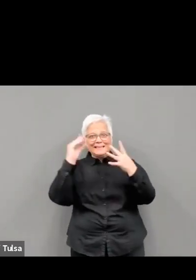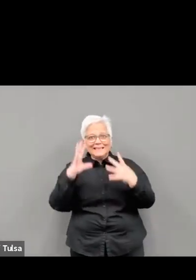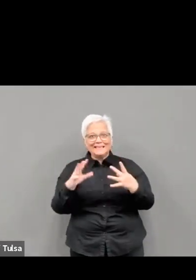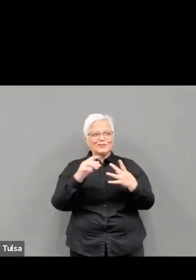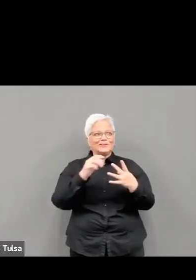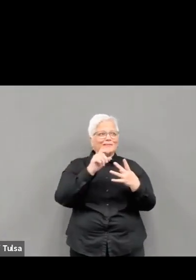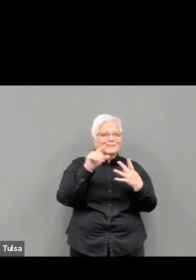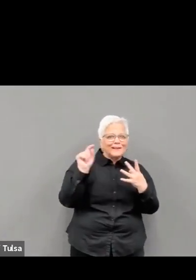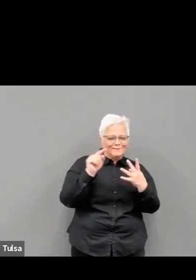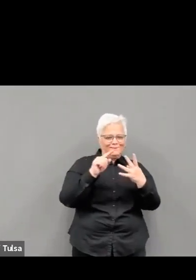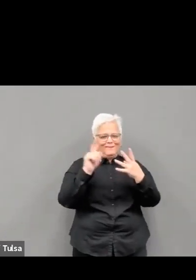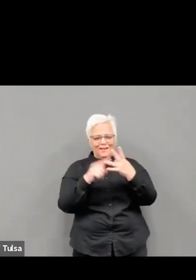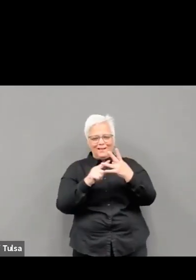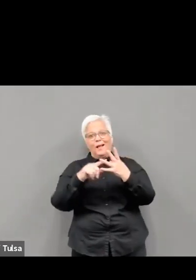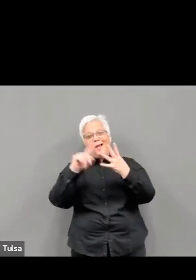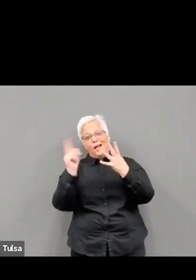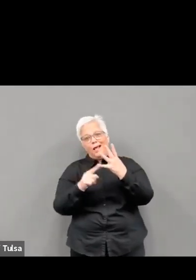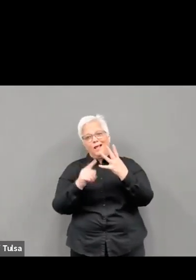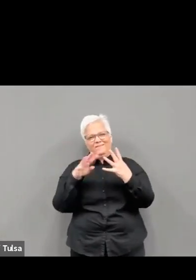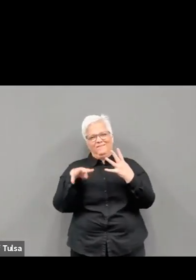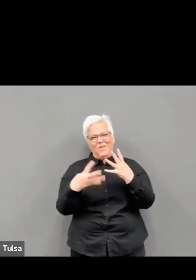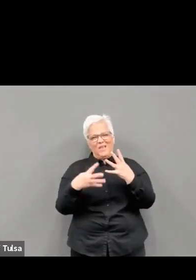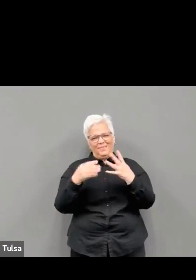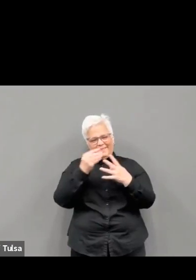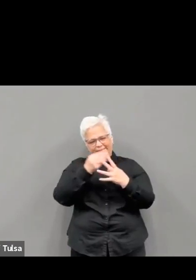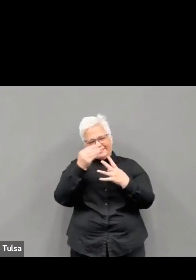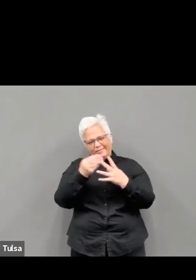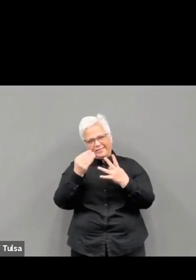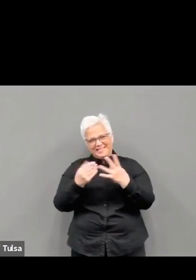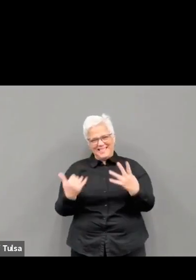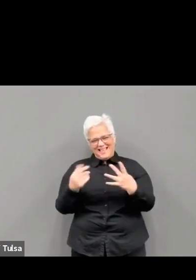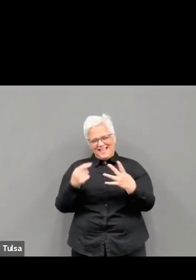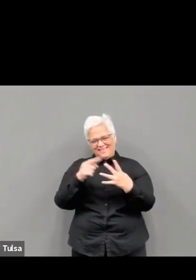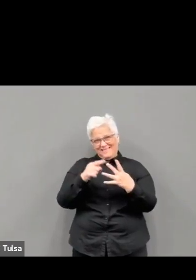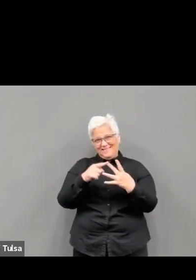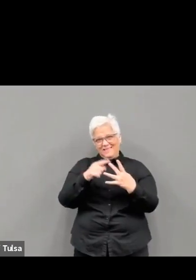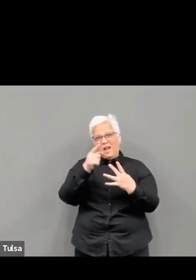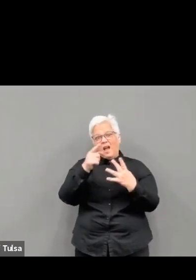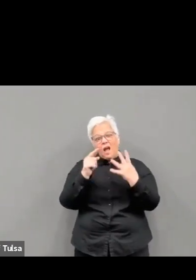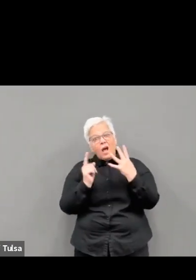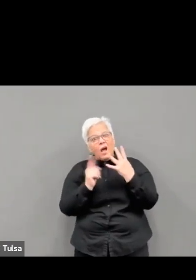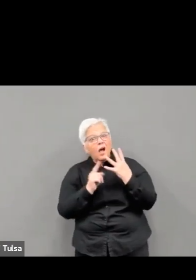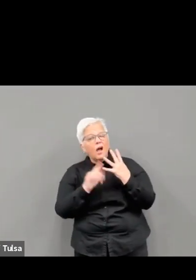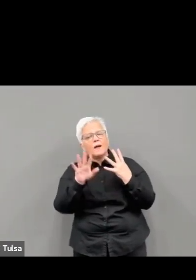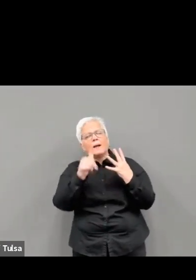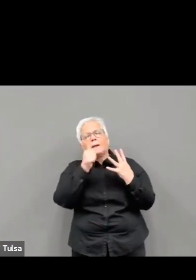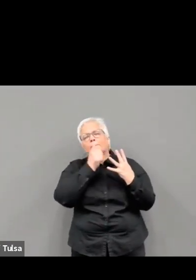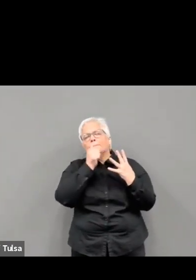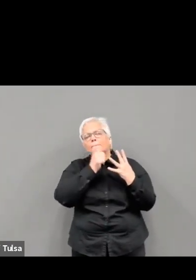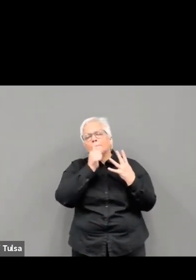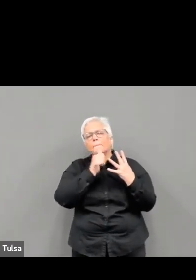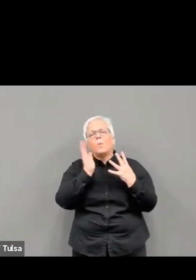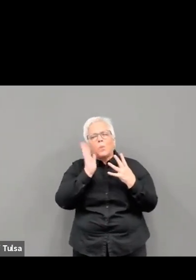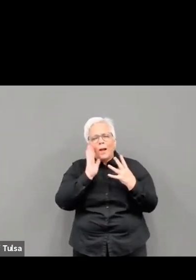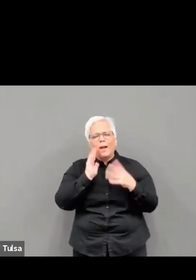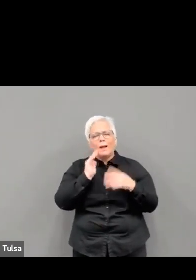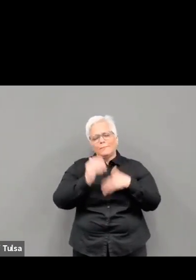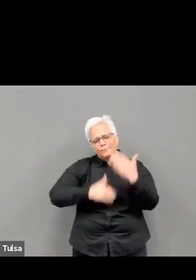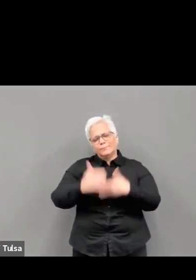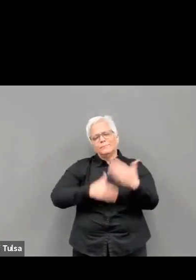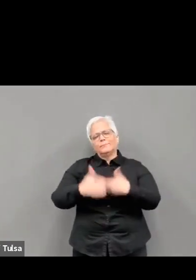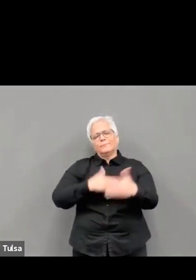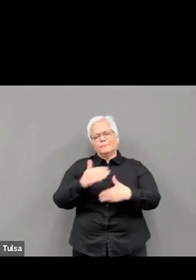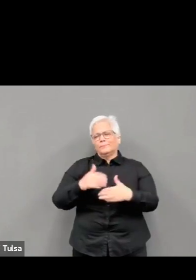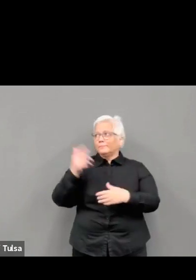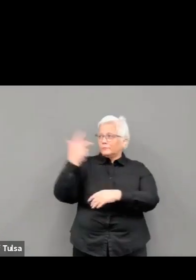Let's get through this hopefully final stage of this awful pandemic and move on to the great things that are in